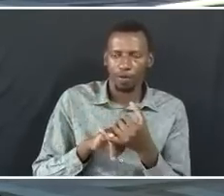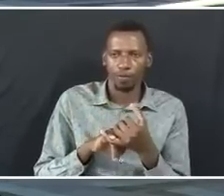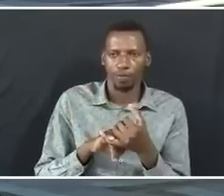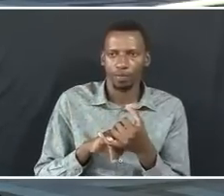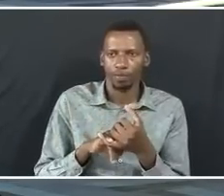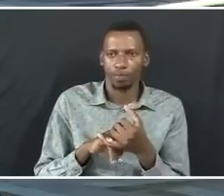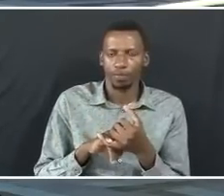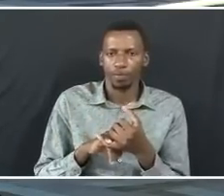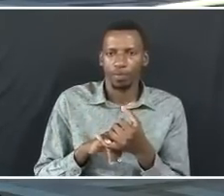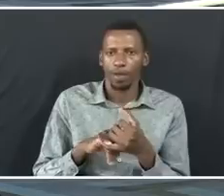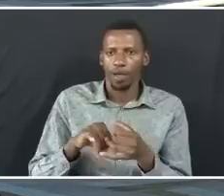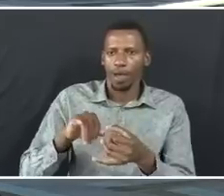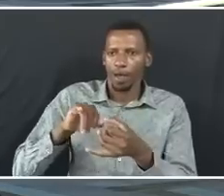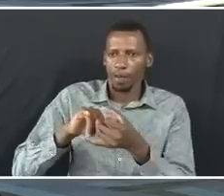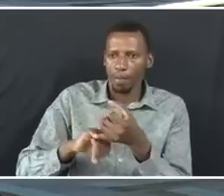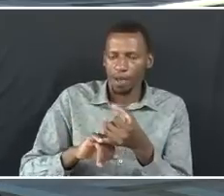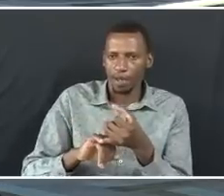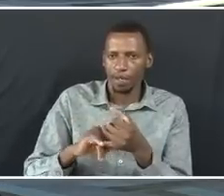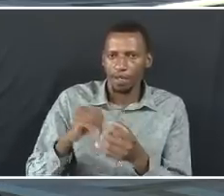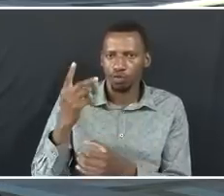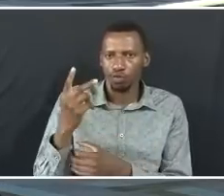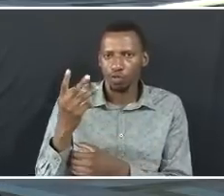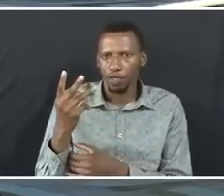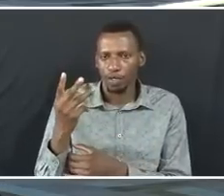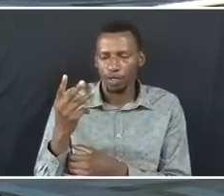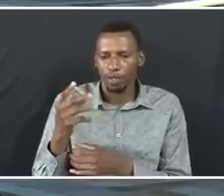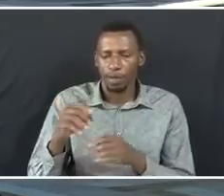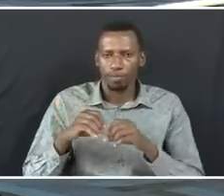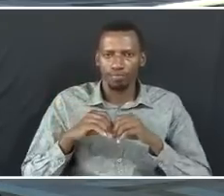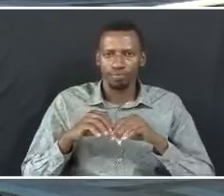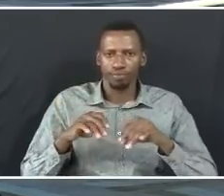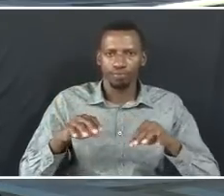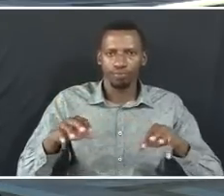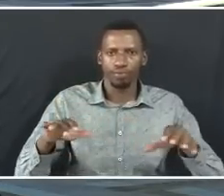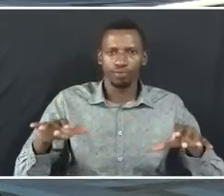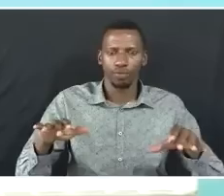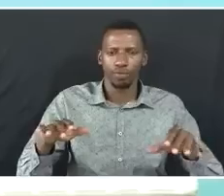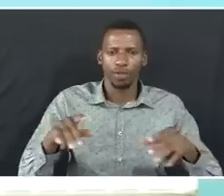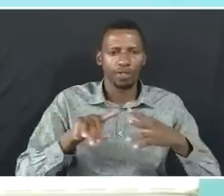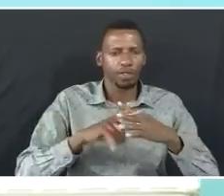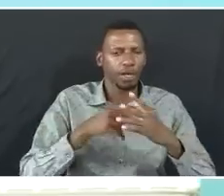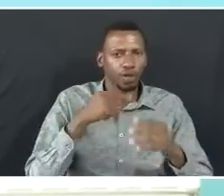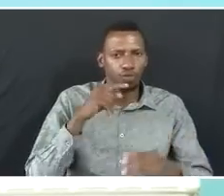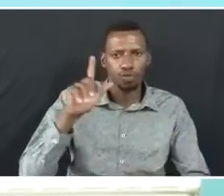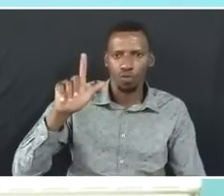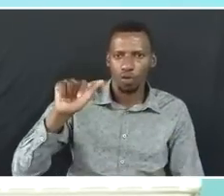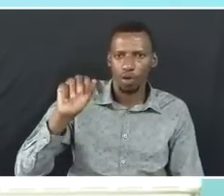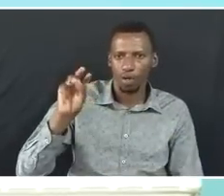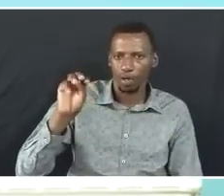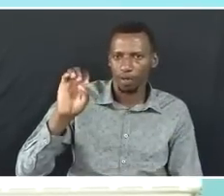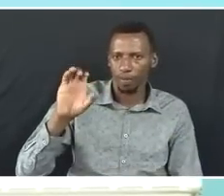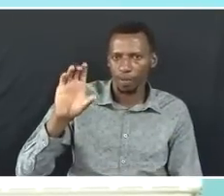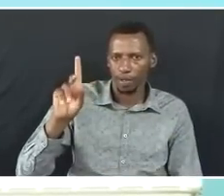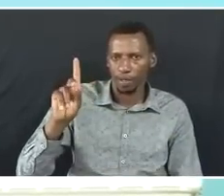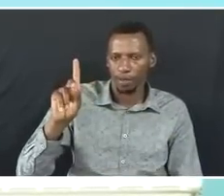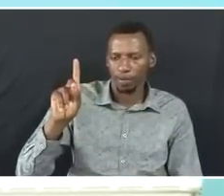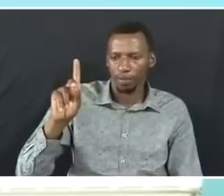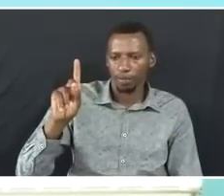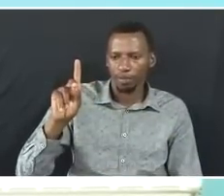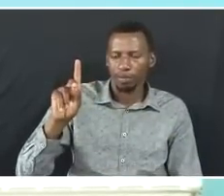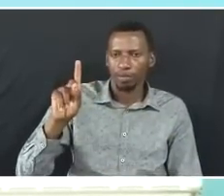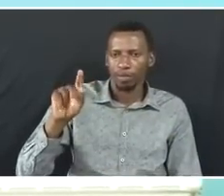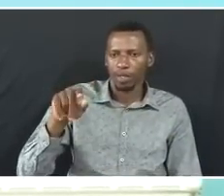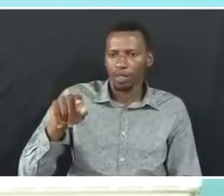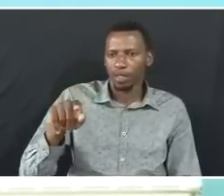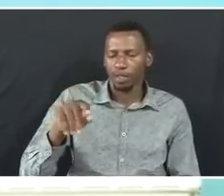Polygamy had become widespread. Remember, it began with who? Lameck. Had become widespread that it had ceased to